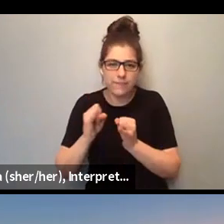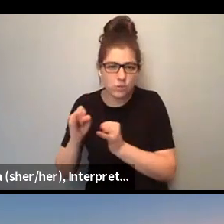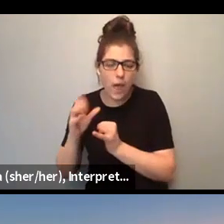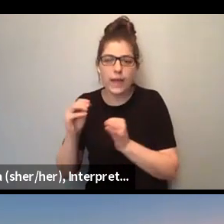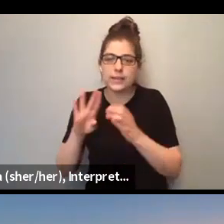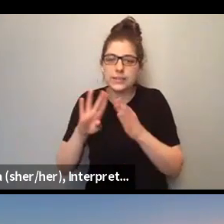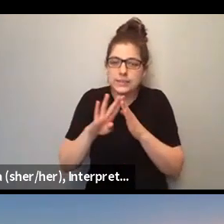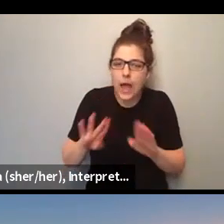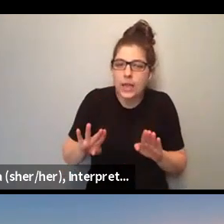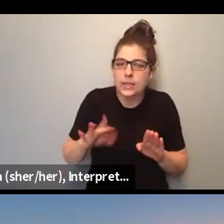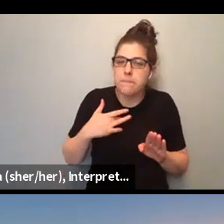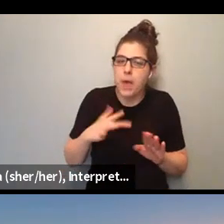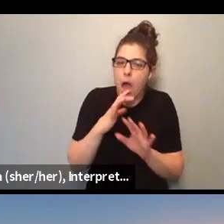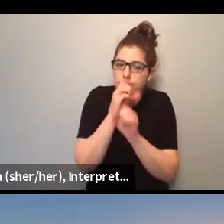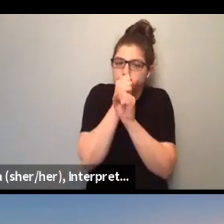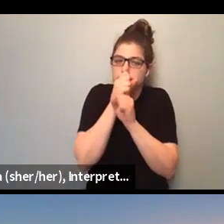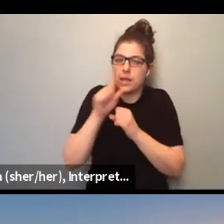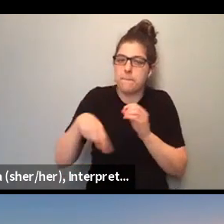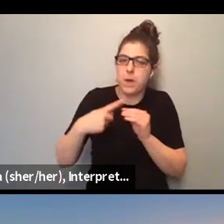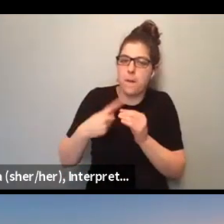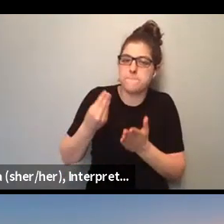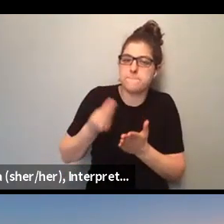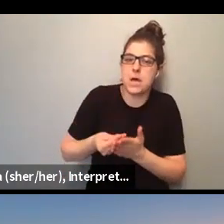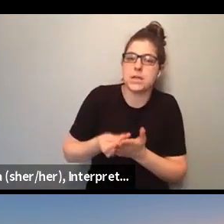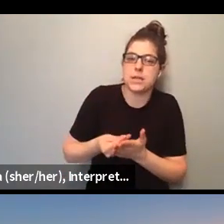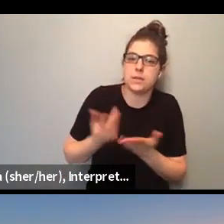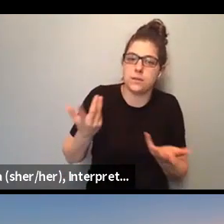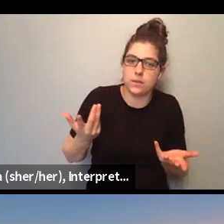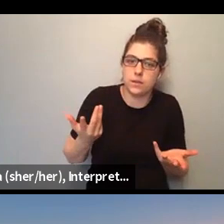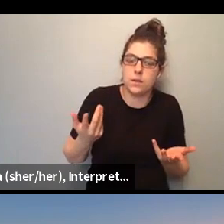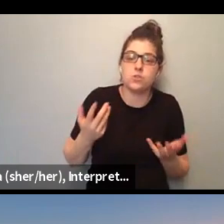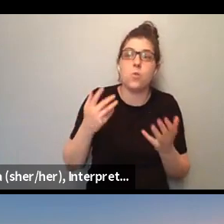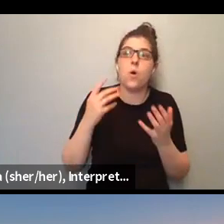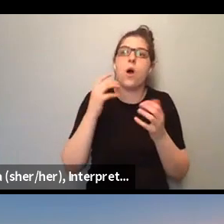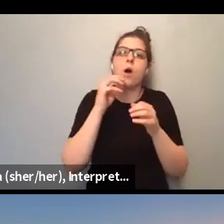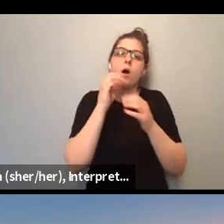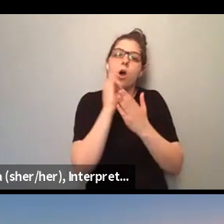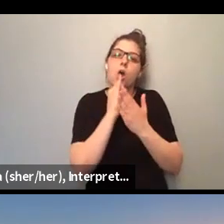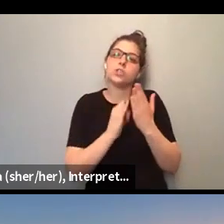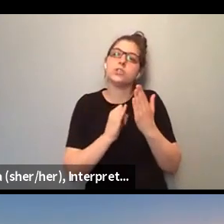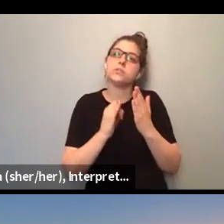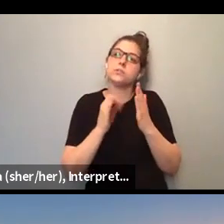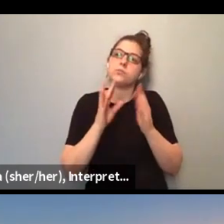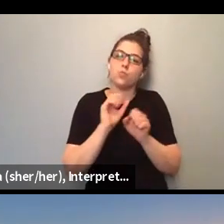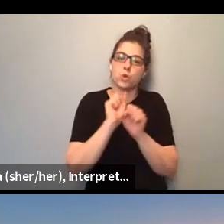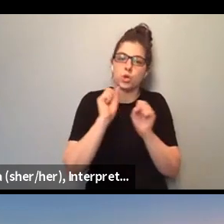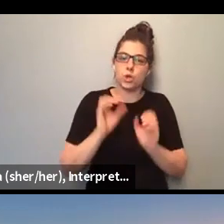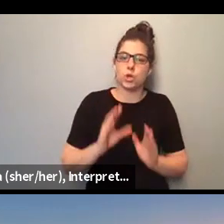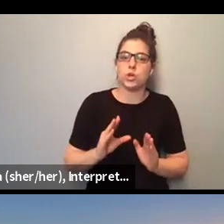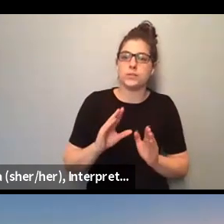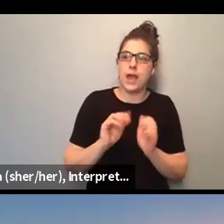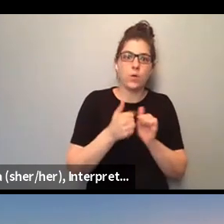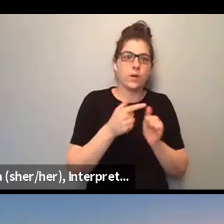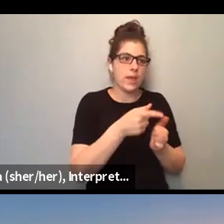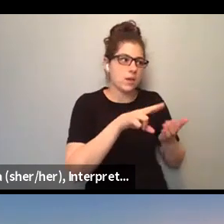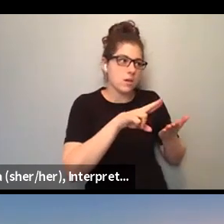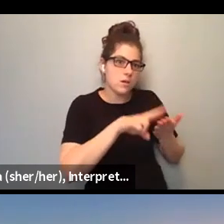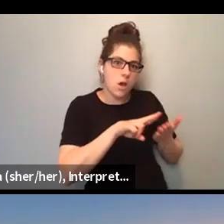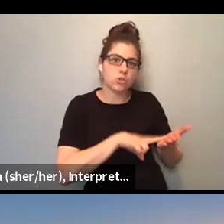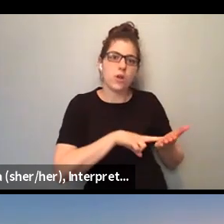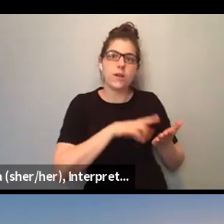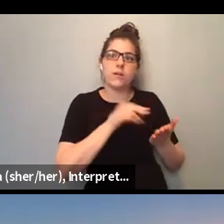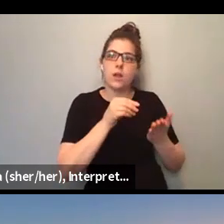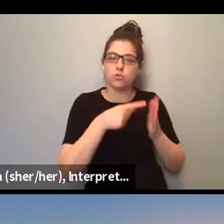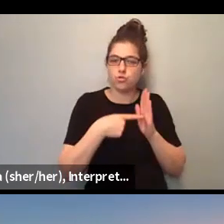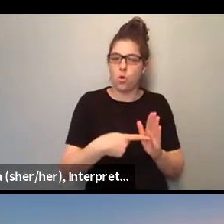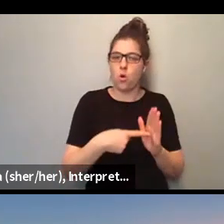I'm wondering how you might imagine that arts laborers can shepherd contract and policy transparency, you